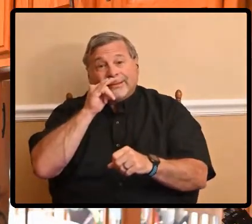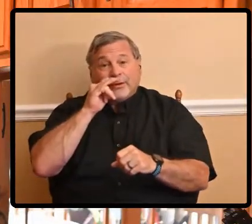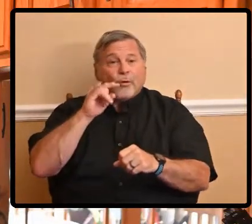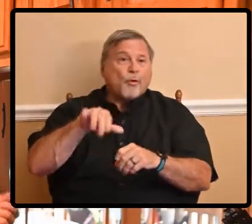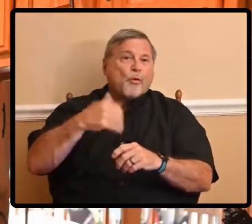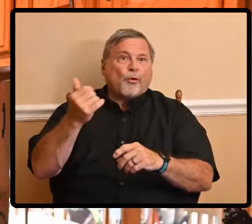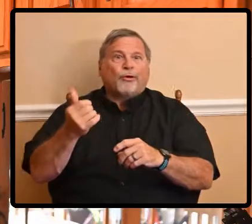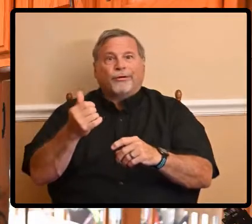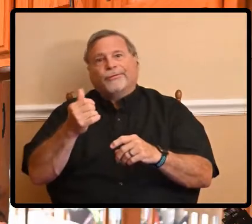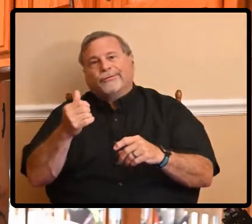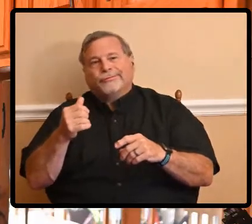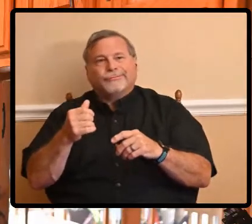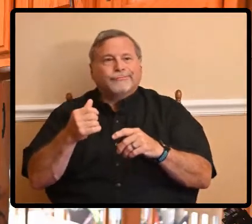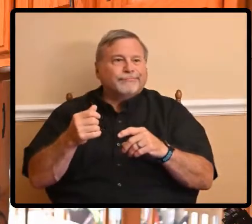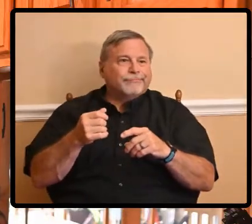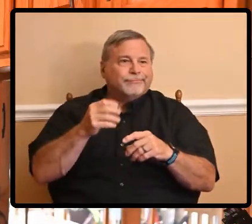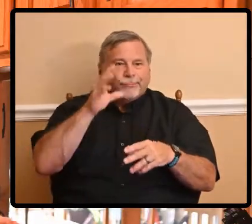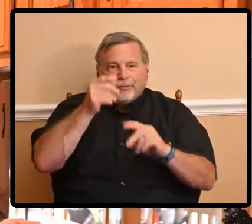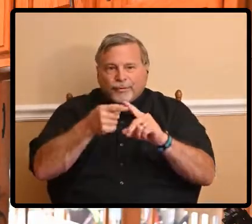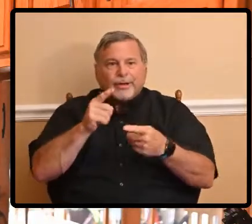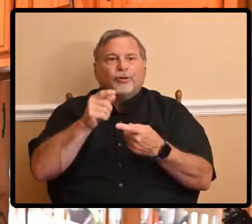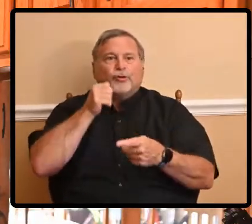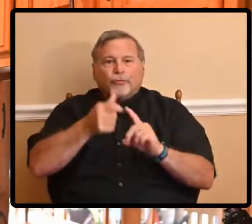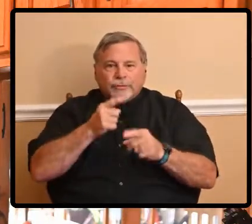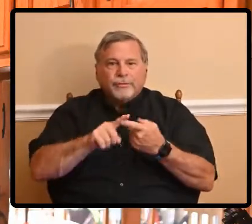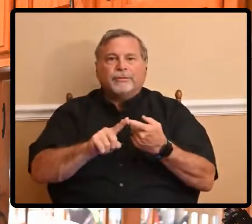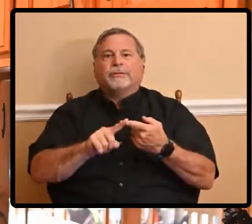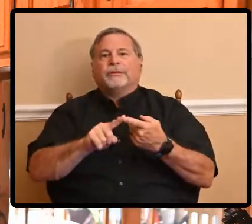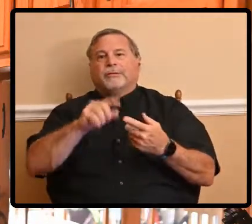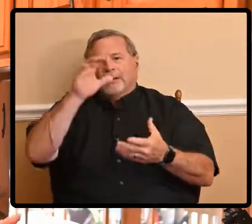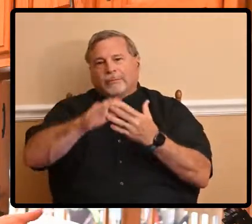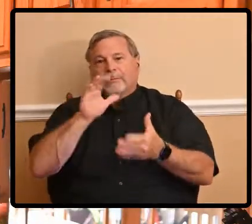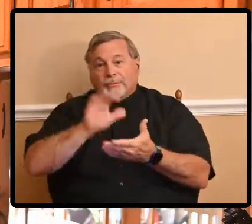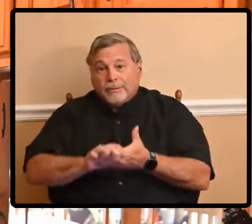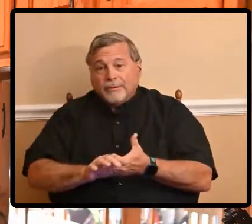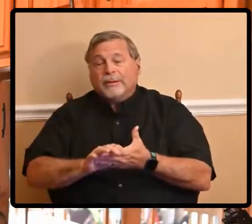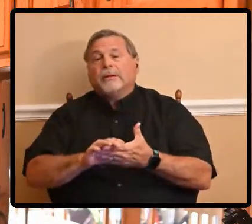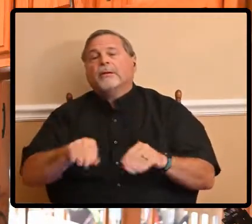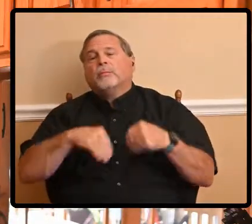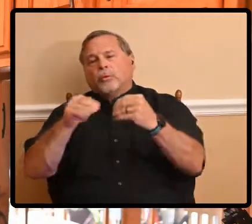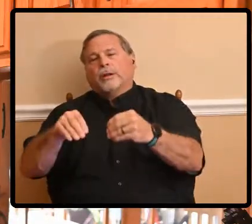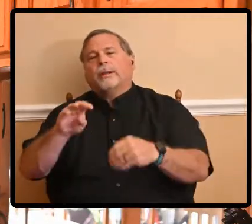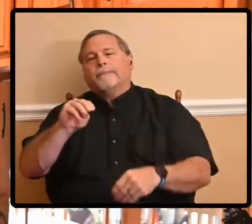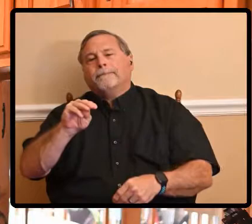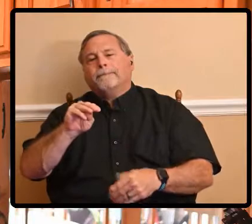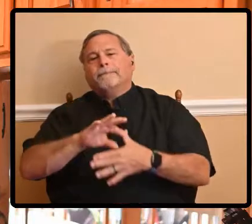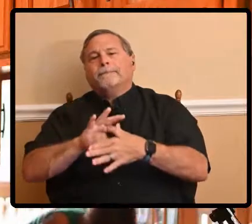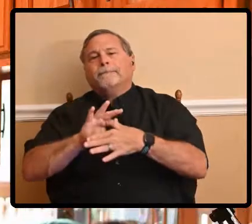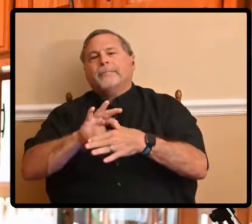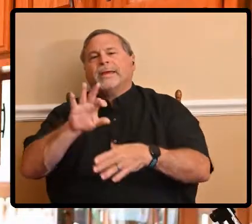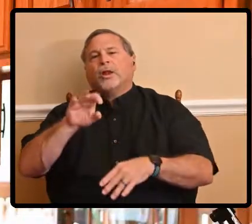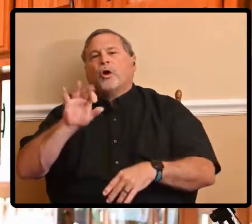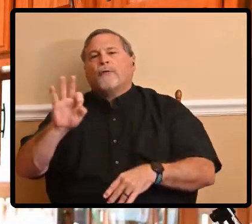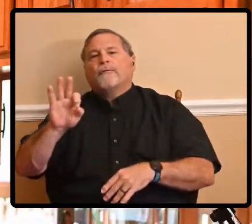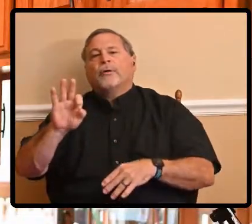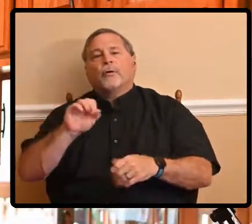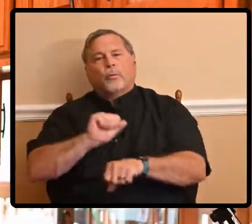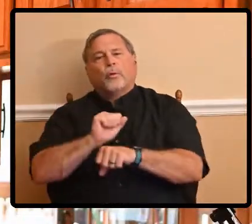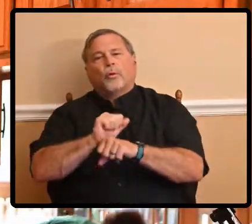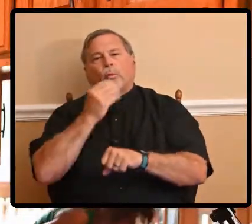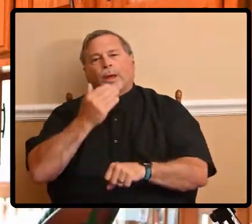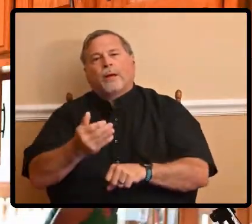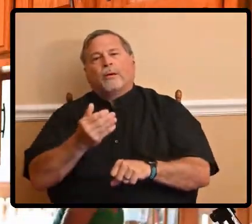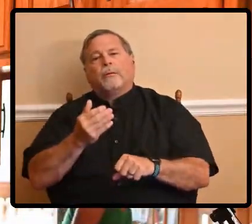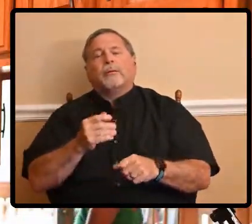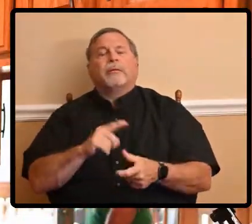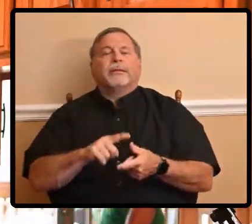or your significant other spouses to eat vegetables and they don't like them, put them in a meatloaf. It works quite well. Okay, so the last